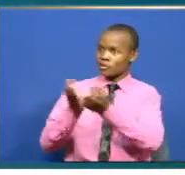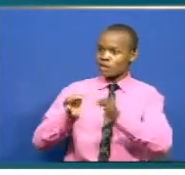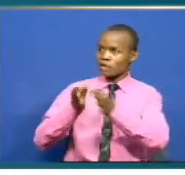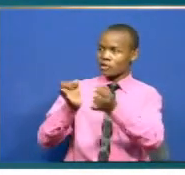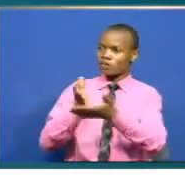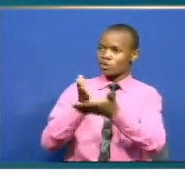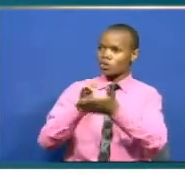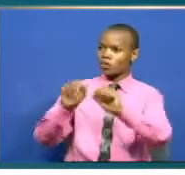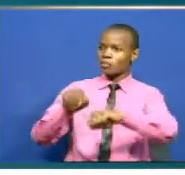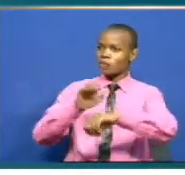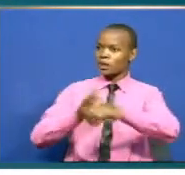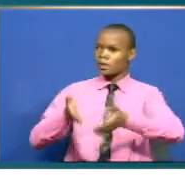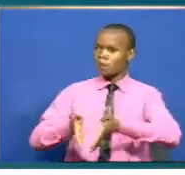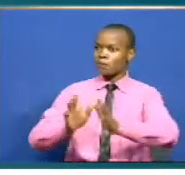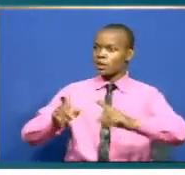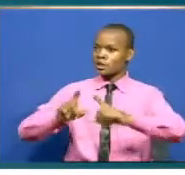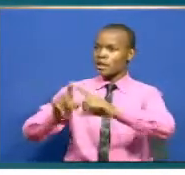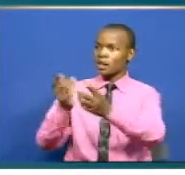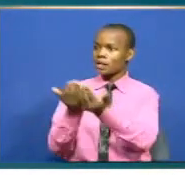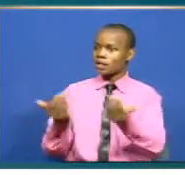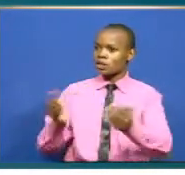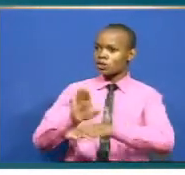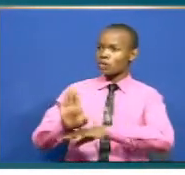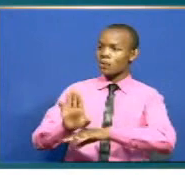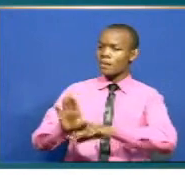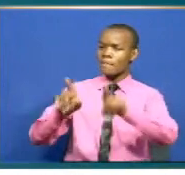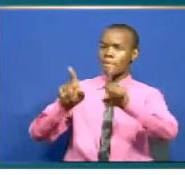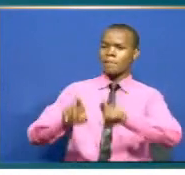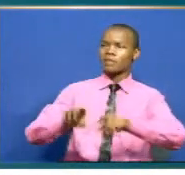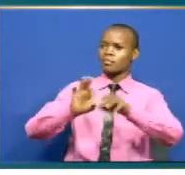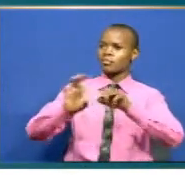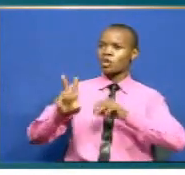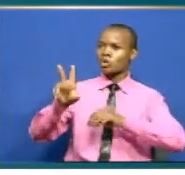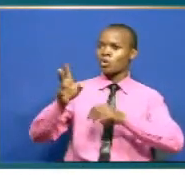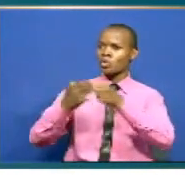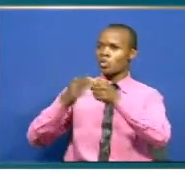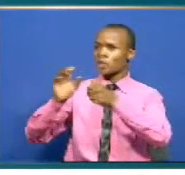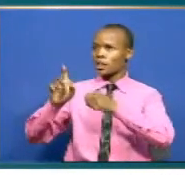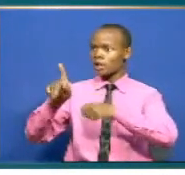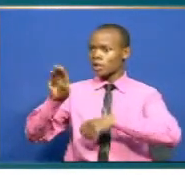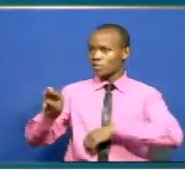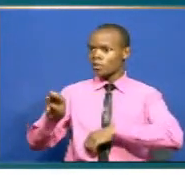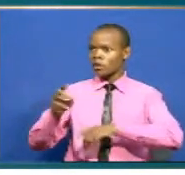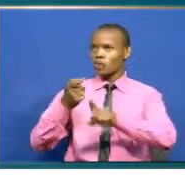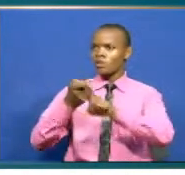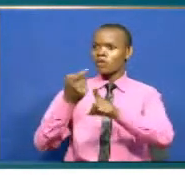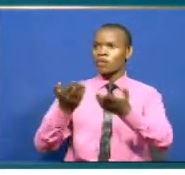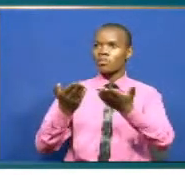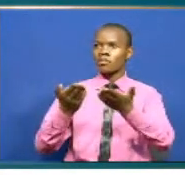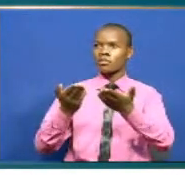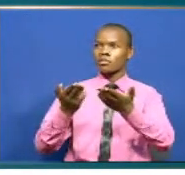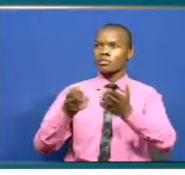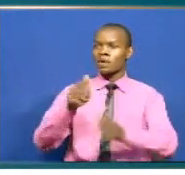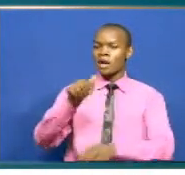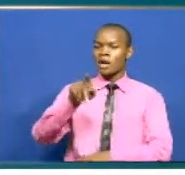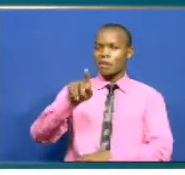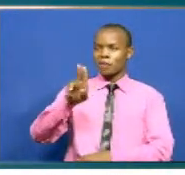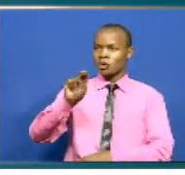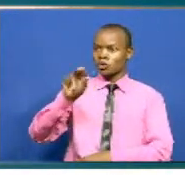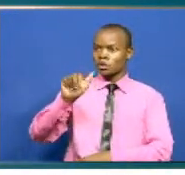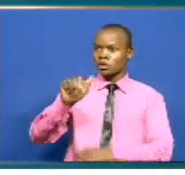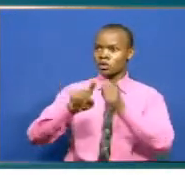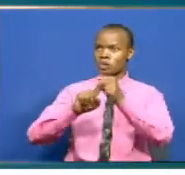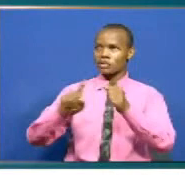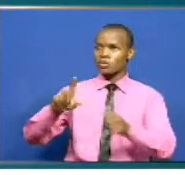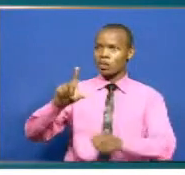and get a birth certificate for your child, you don't have to travel 290 kilometers the way from Habaswen to Gerile, or